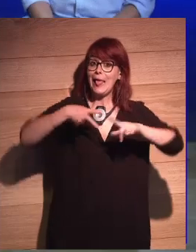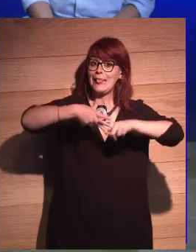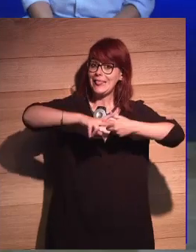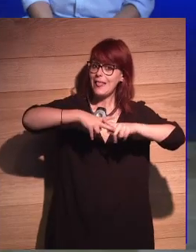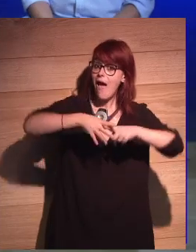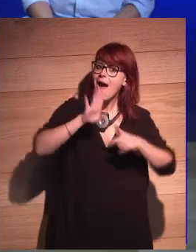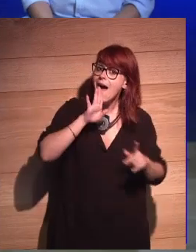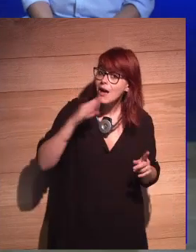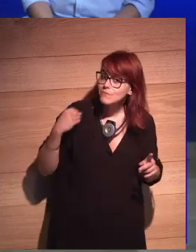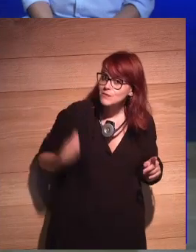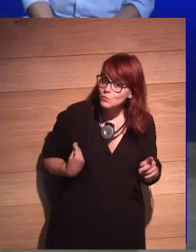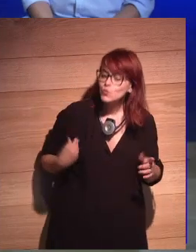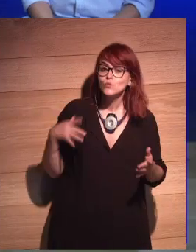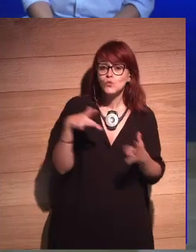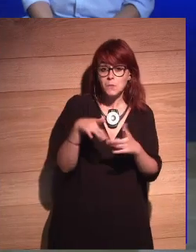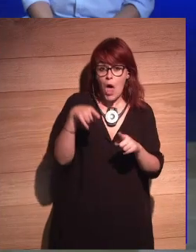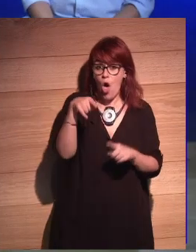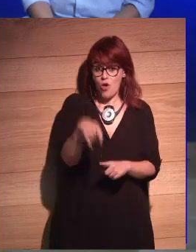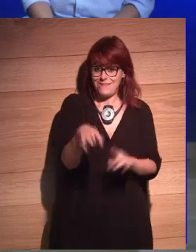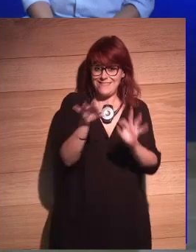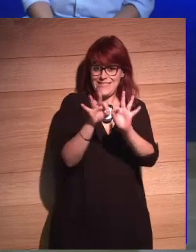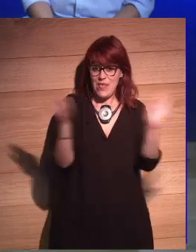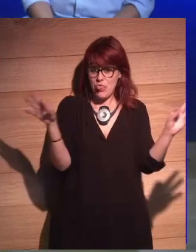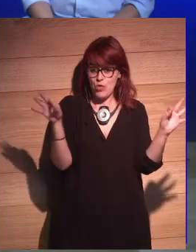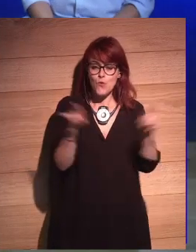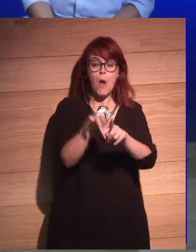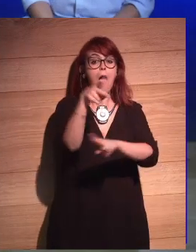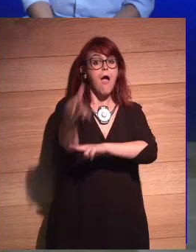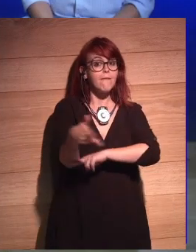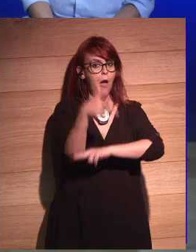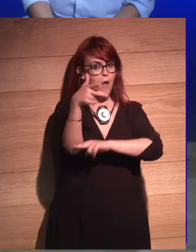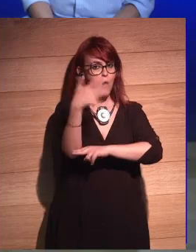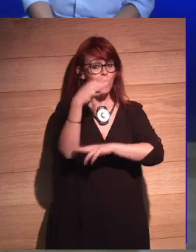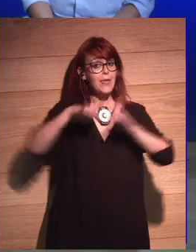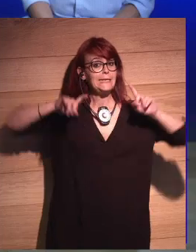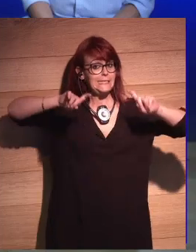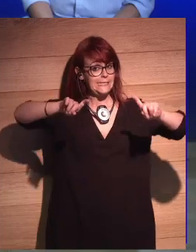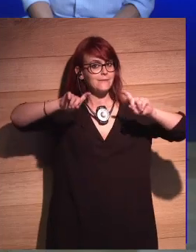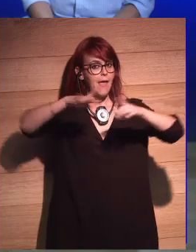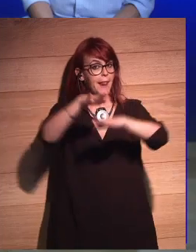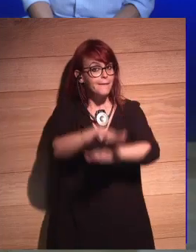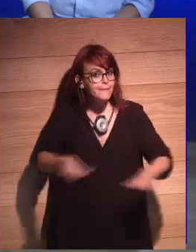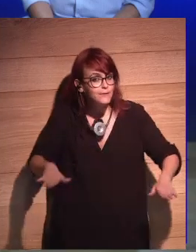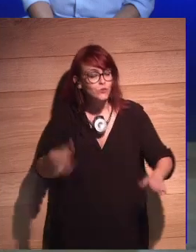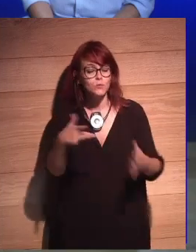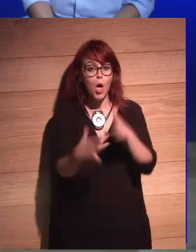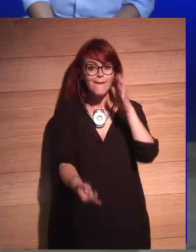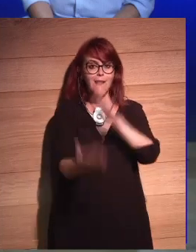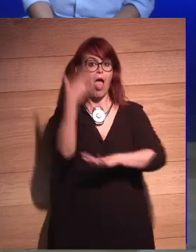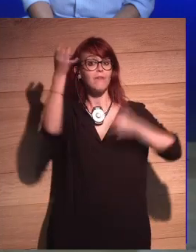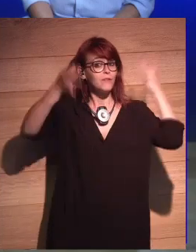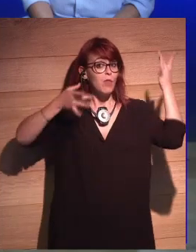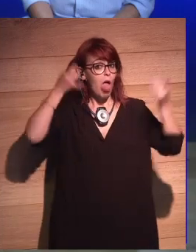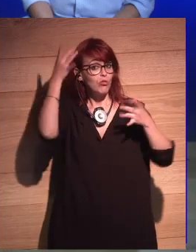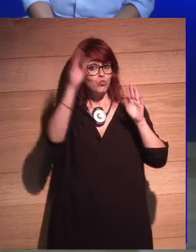so these workshops today, in a very simple way, with just one camera, well, you can show all the